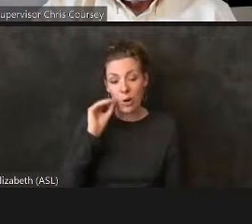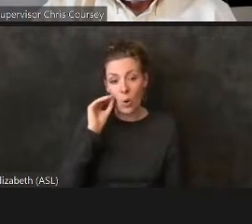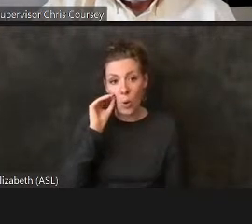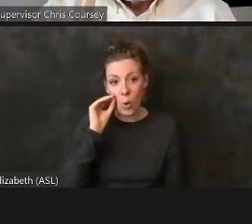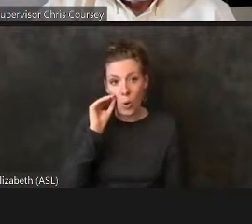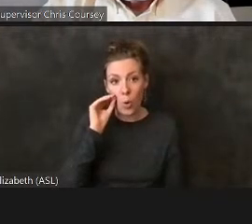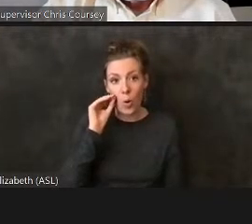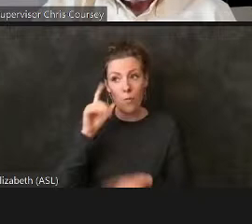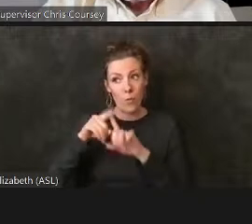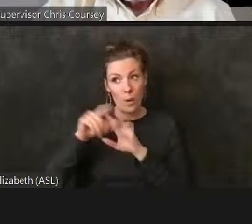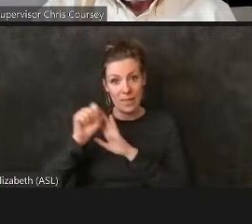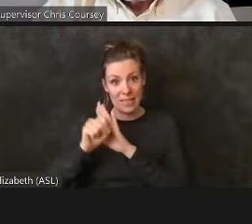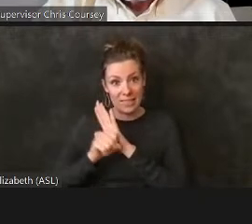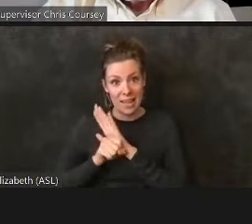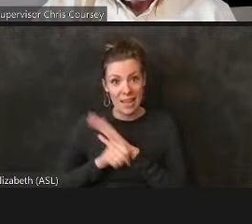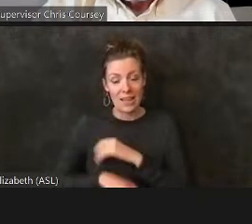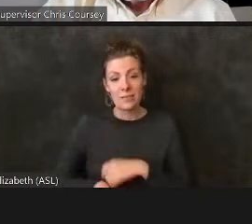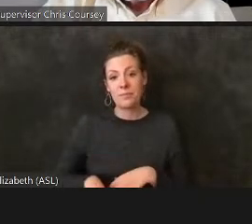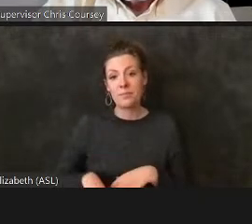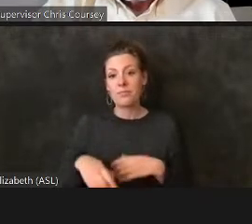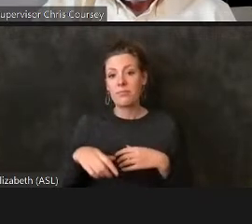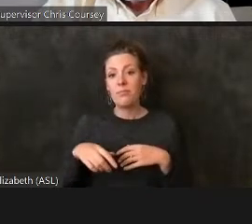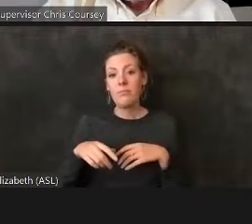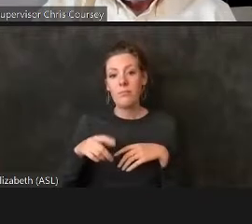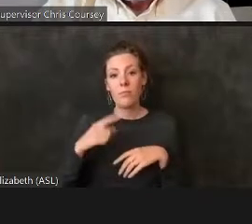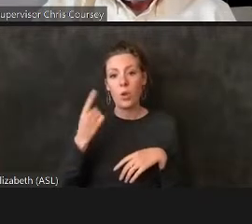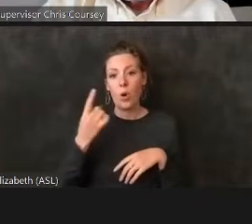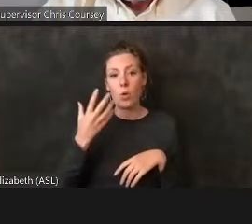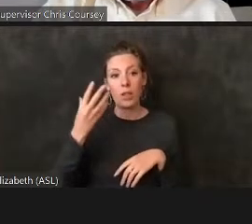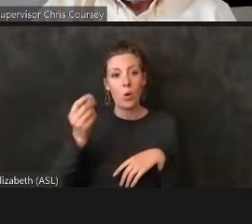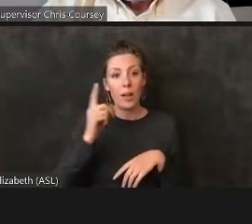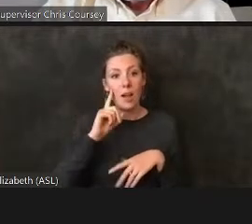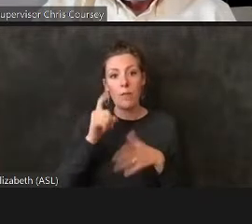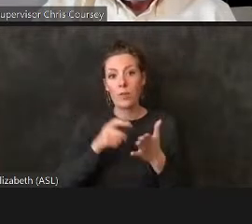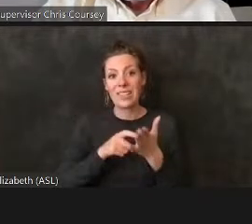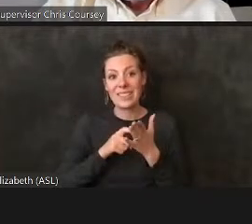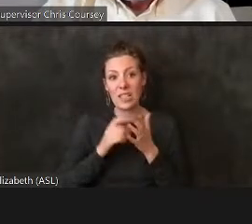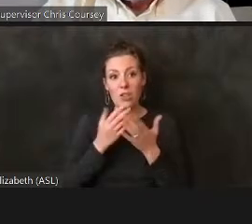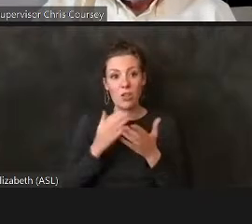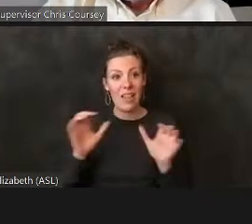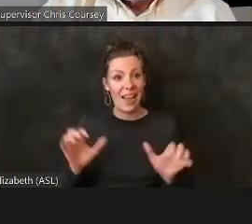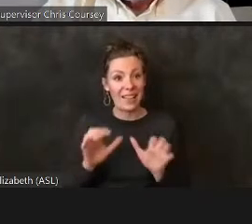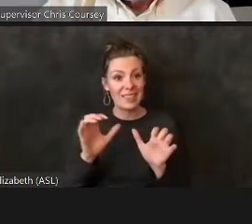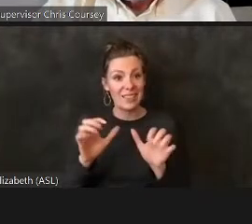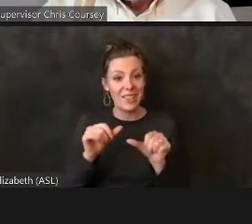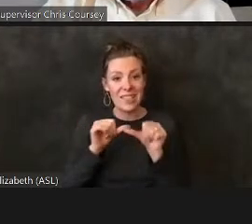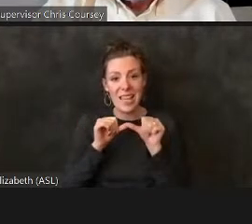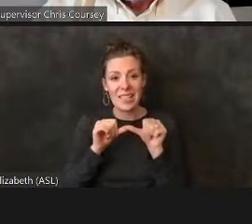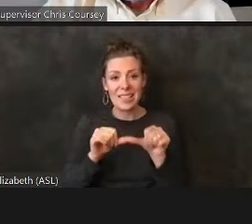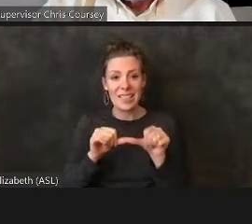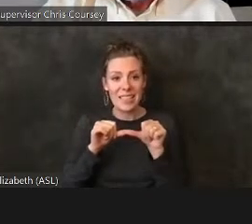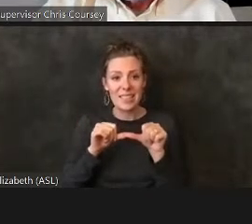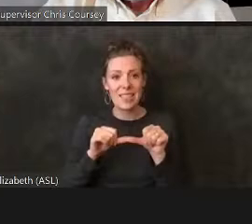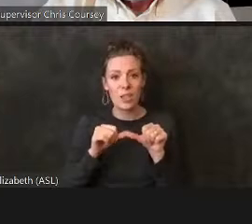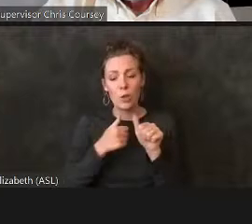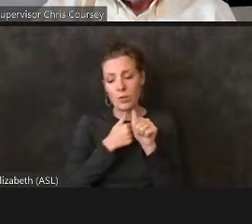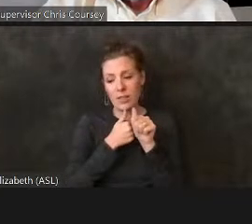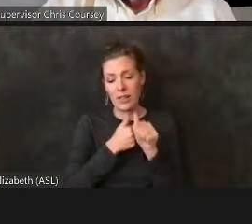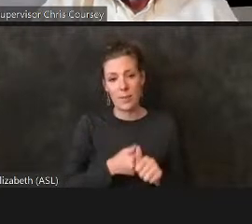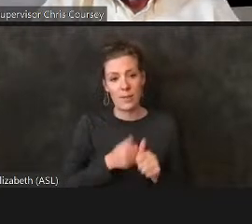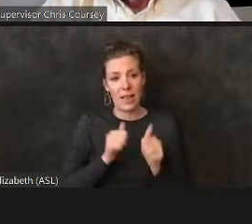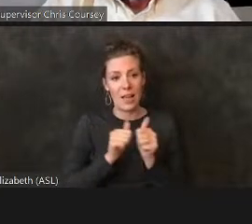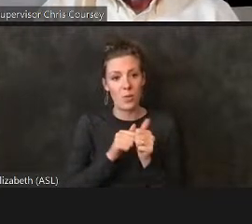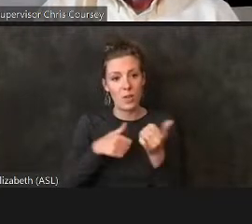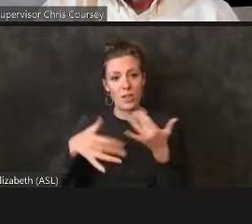the state, trying only to go out for essential activities, and continue to comply with the